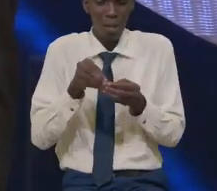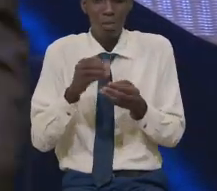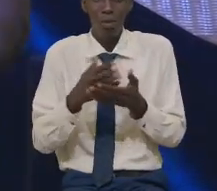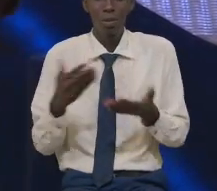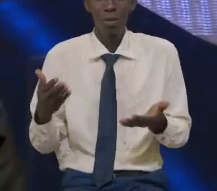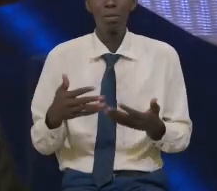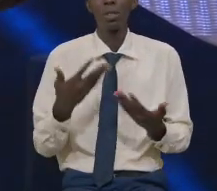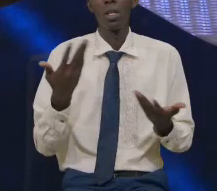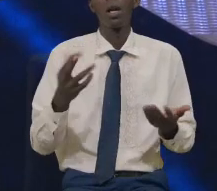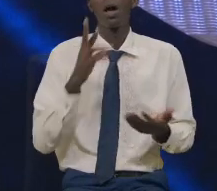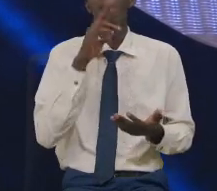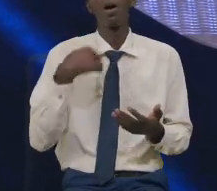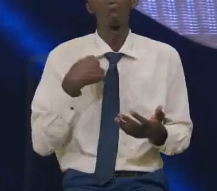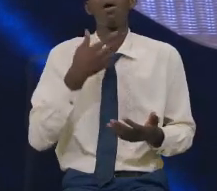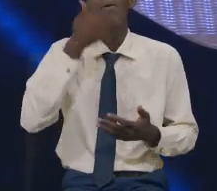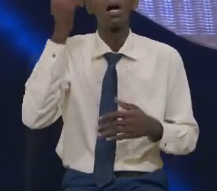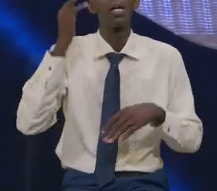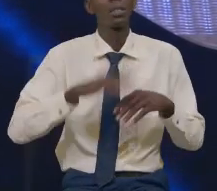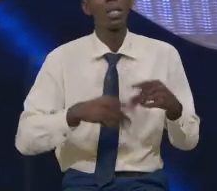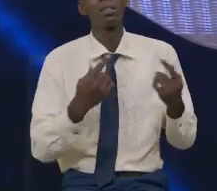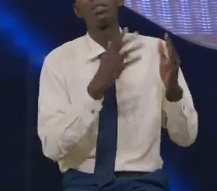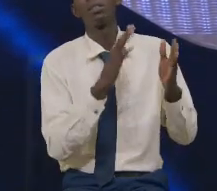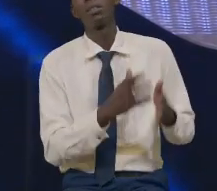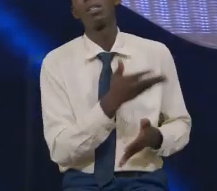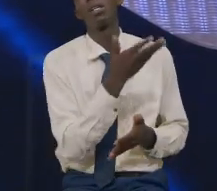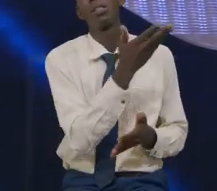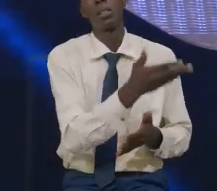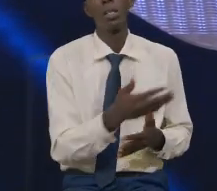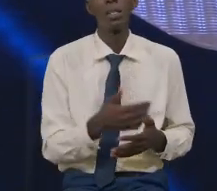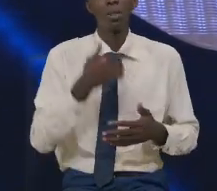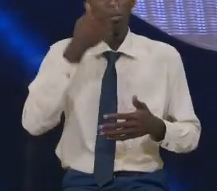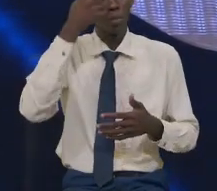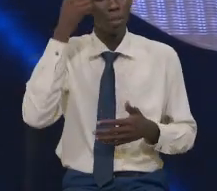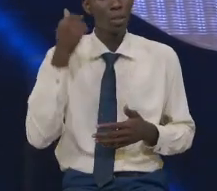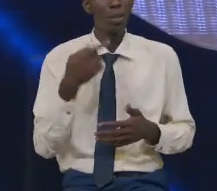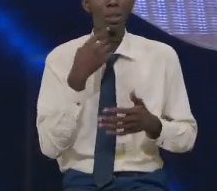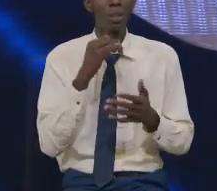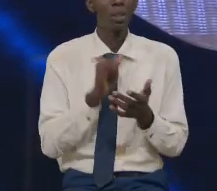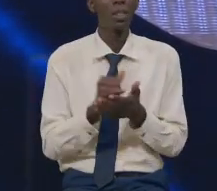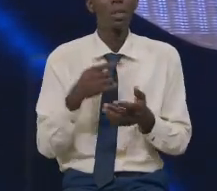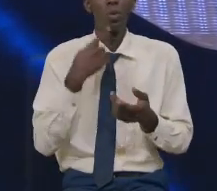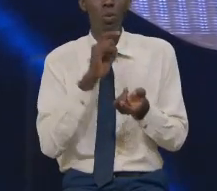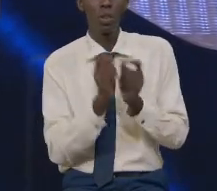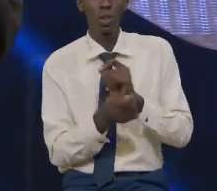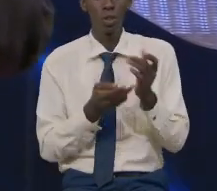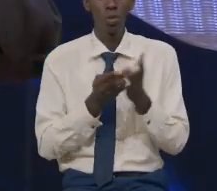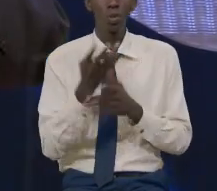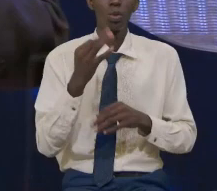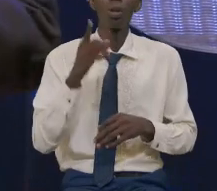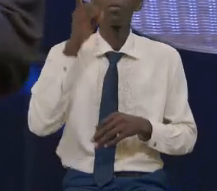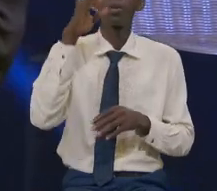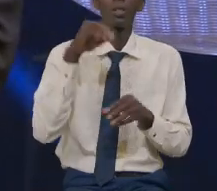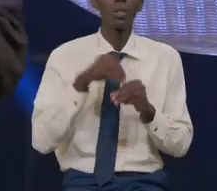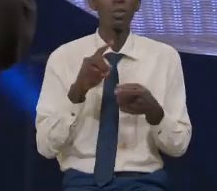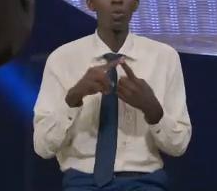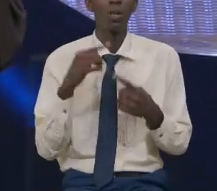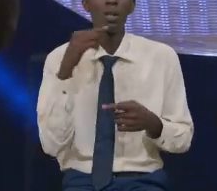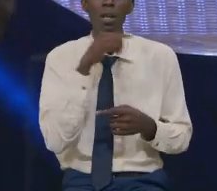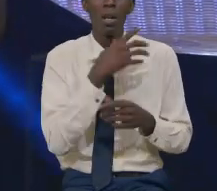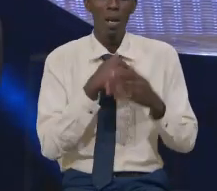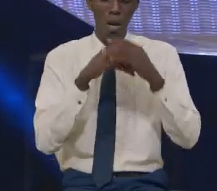the unbelievers then? Because it said they changed the truth of God into a lie, and they worshipped